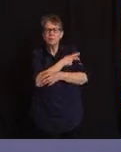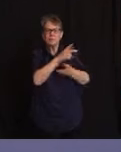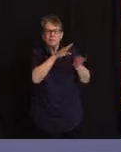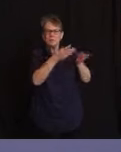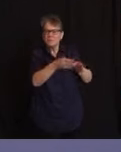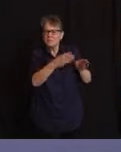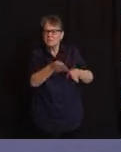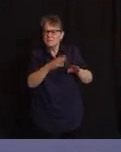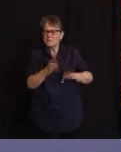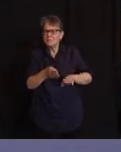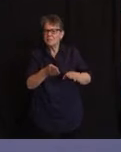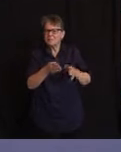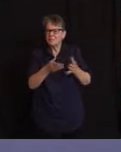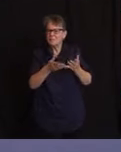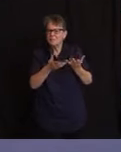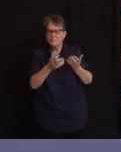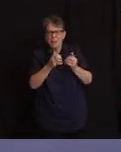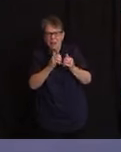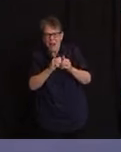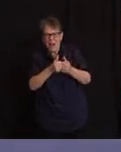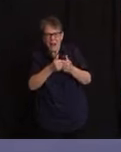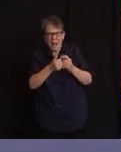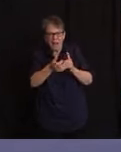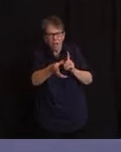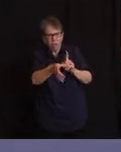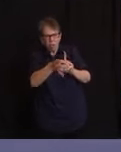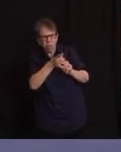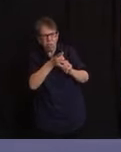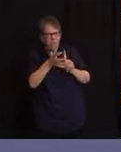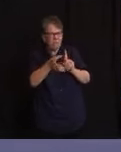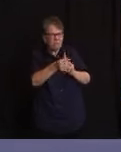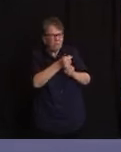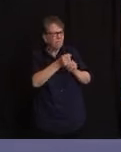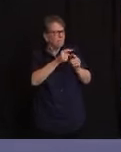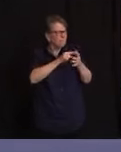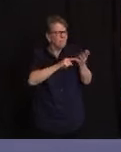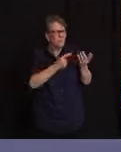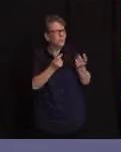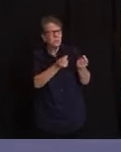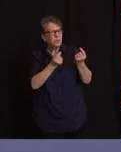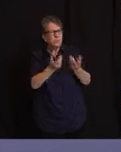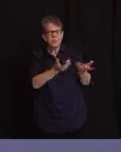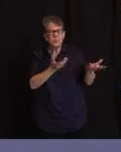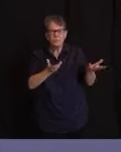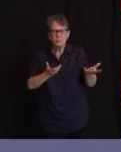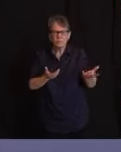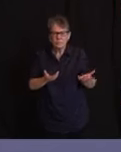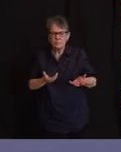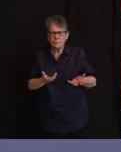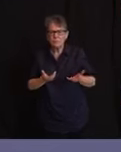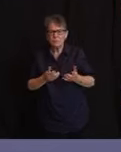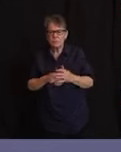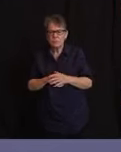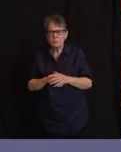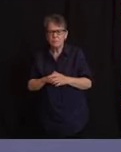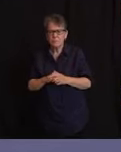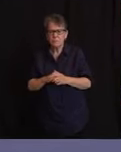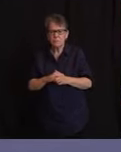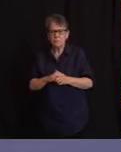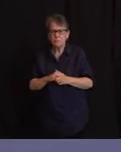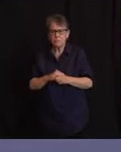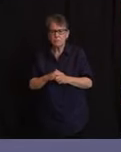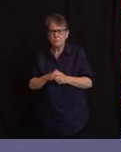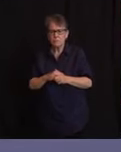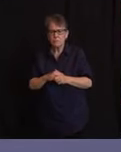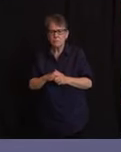everyone to wear masks in stores. Have local police been asked to help stores enforce this order? And has anyone been cited for violating the order?